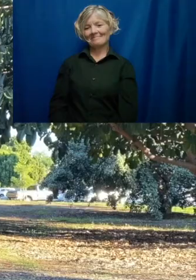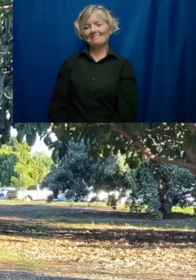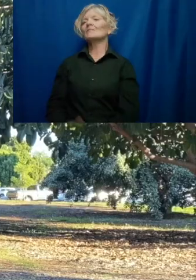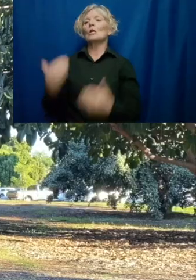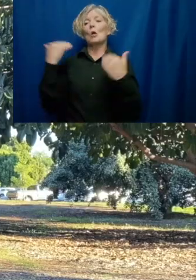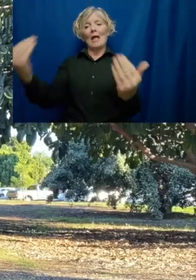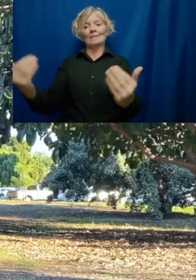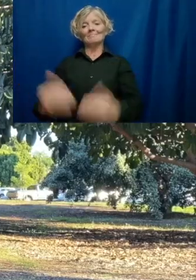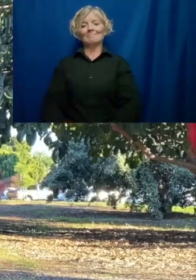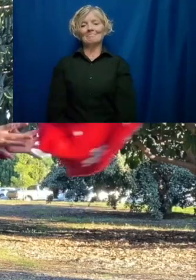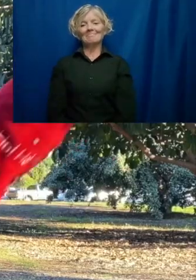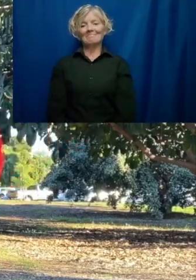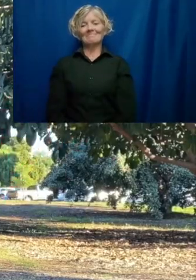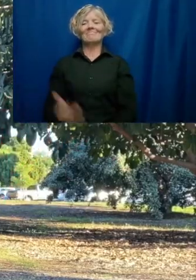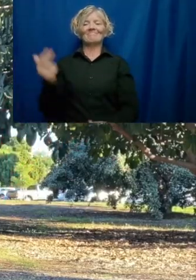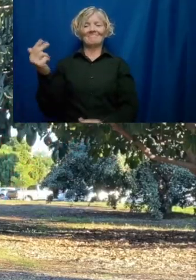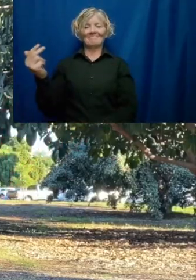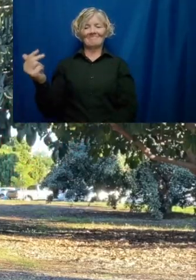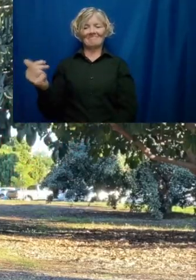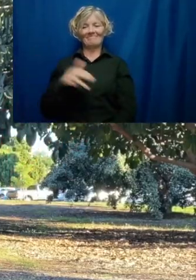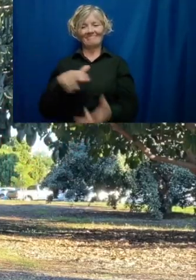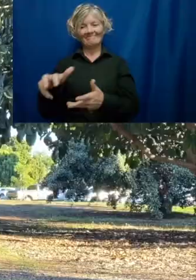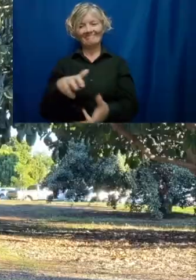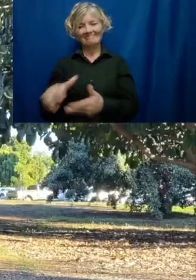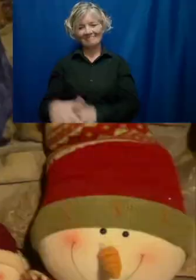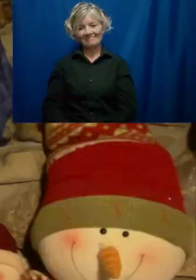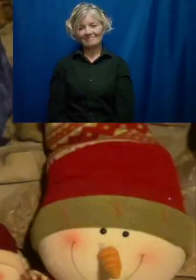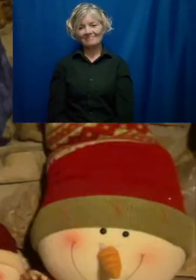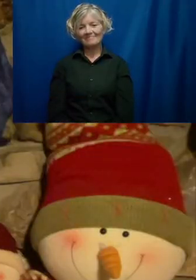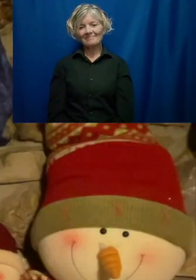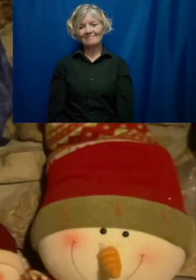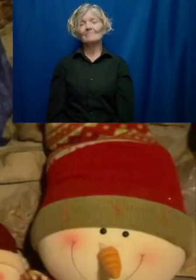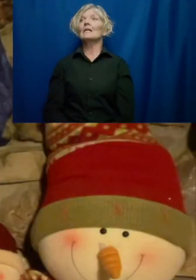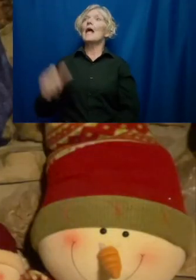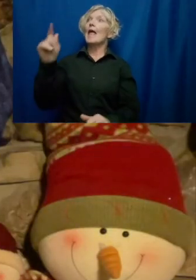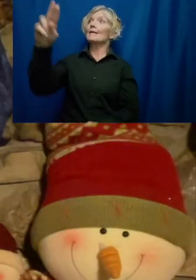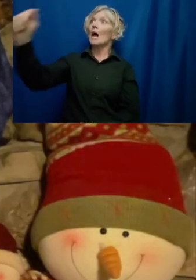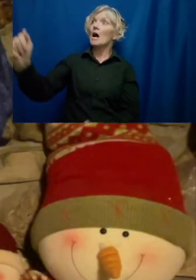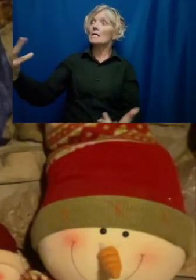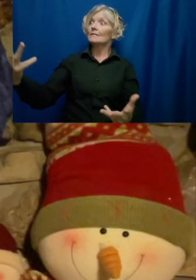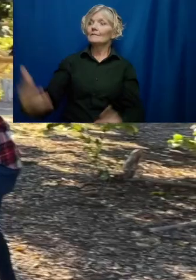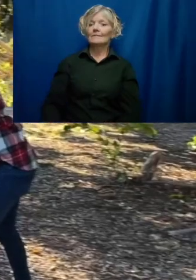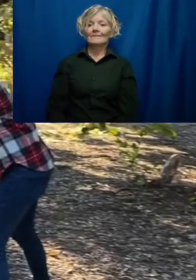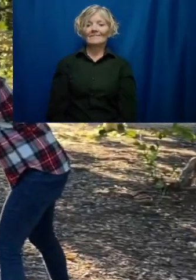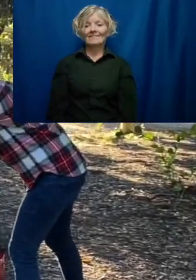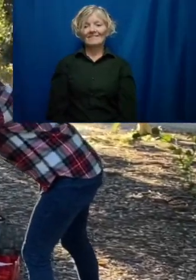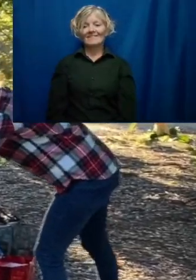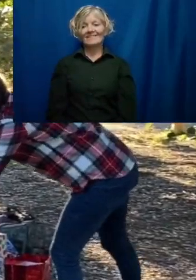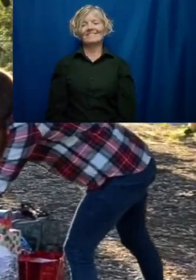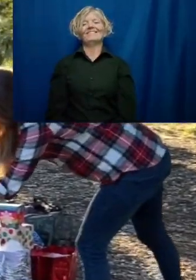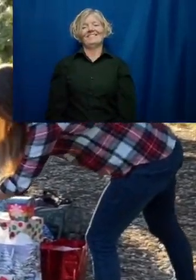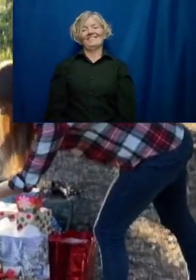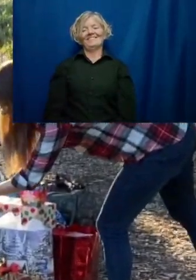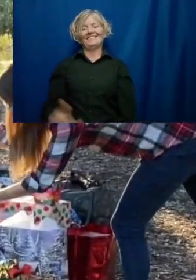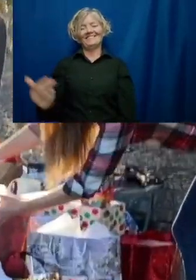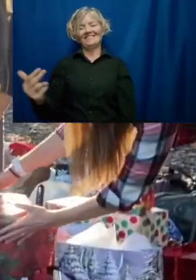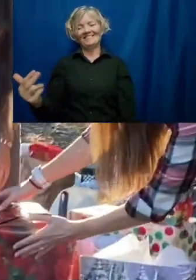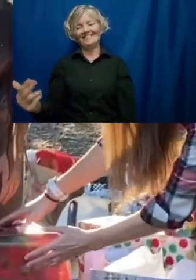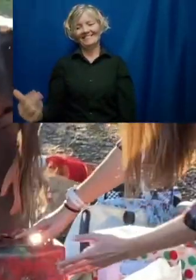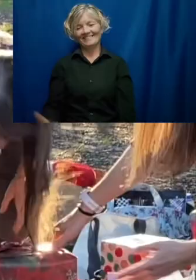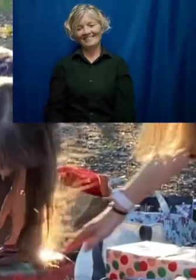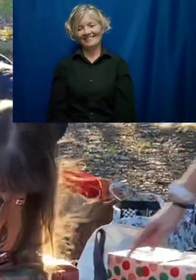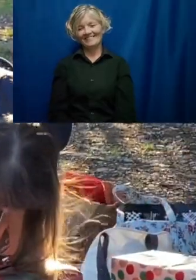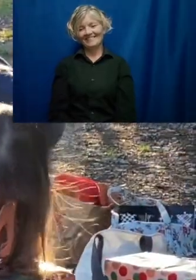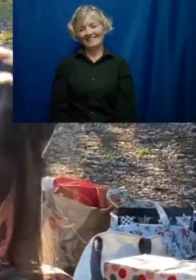Go ahead! Anna! No.